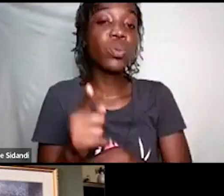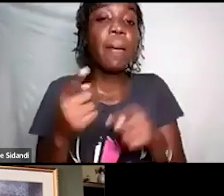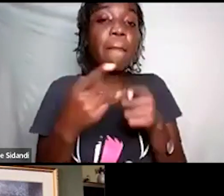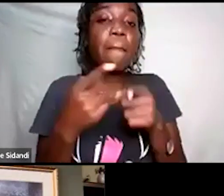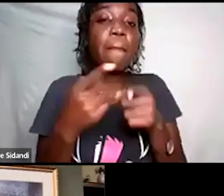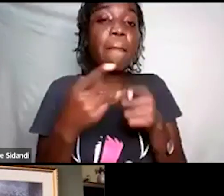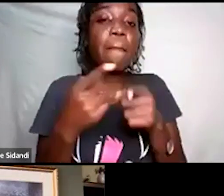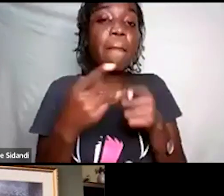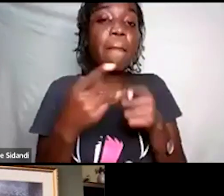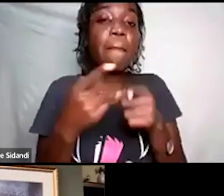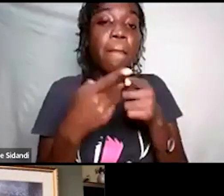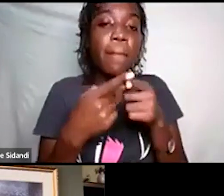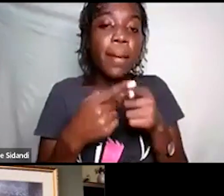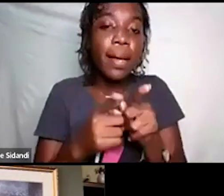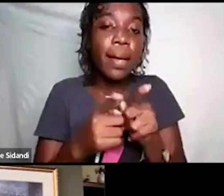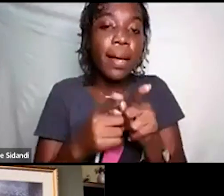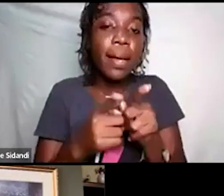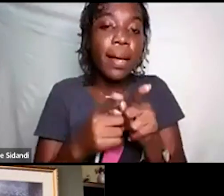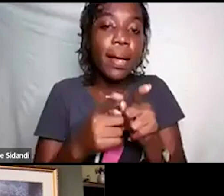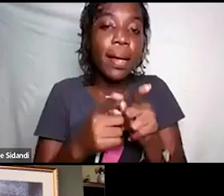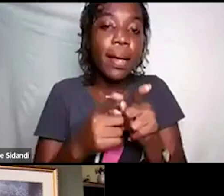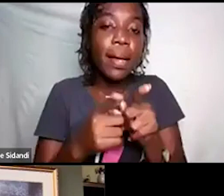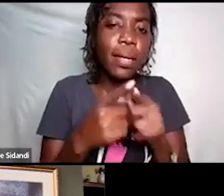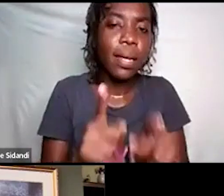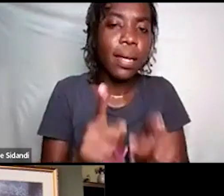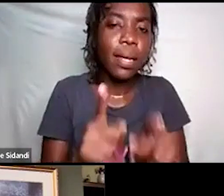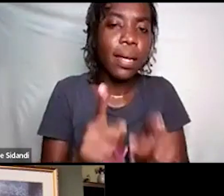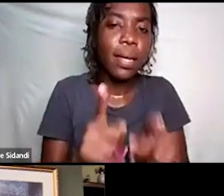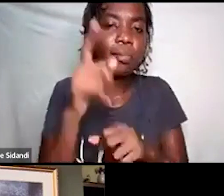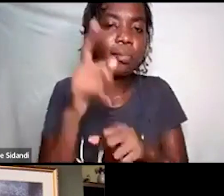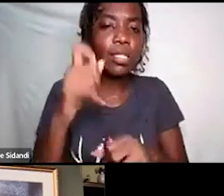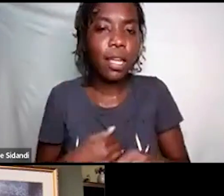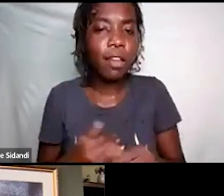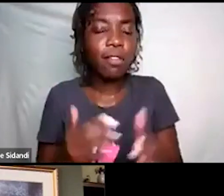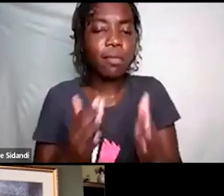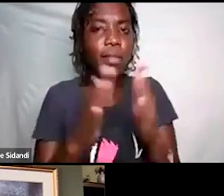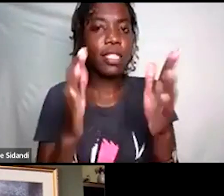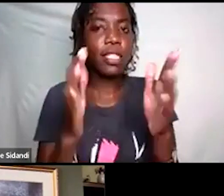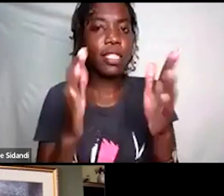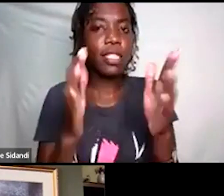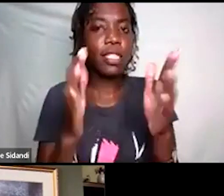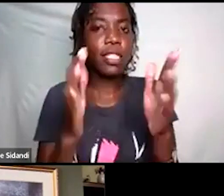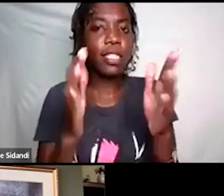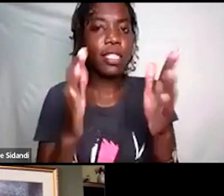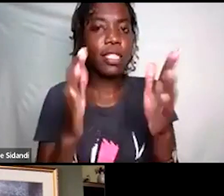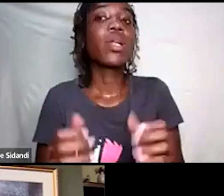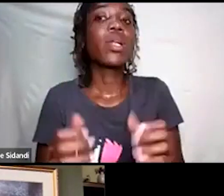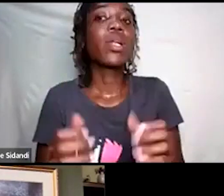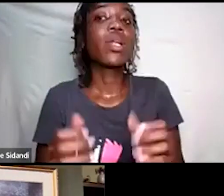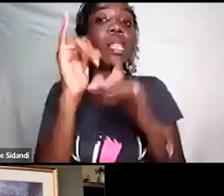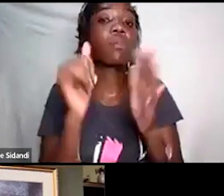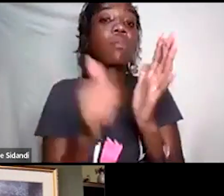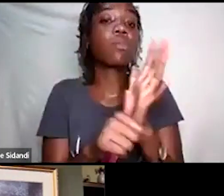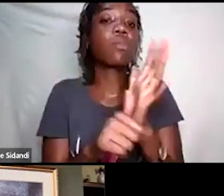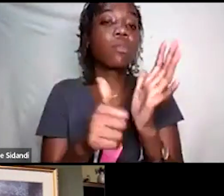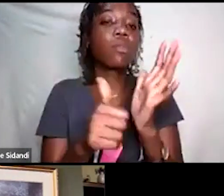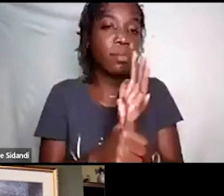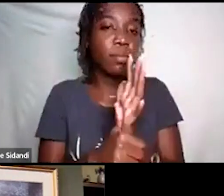space where you are able to raise that grievance, so that you are